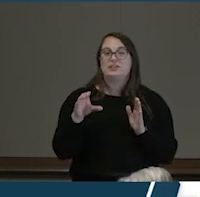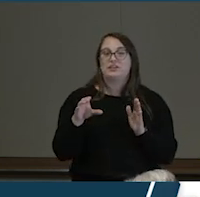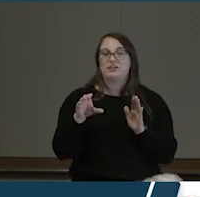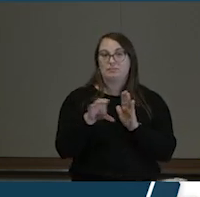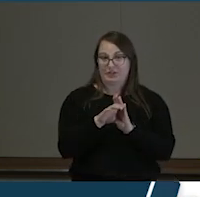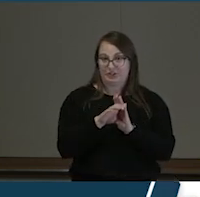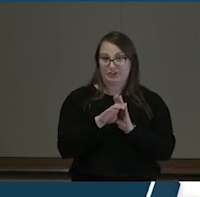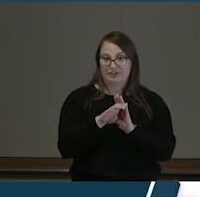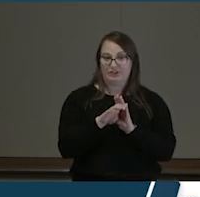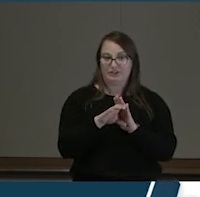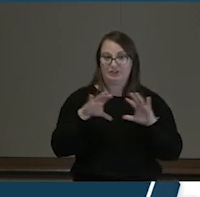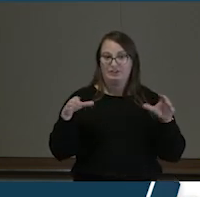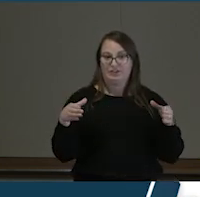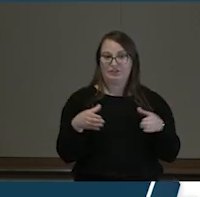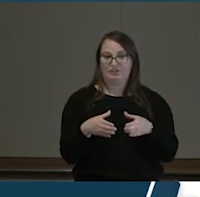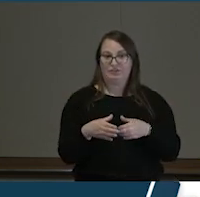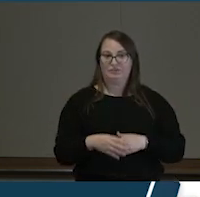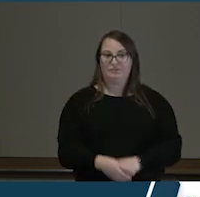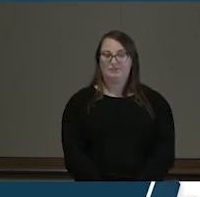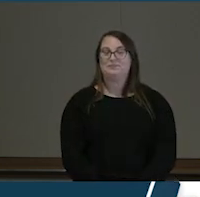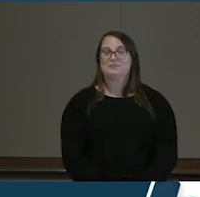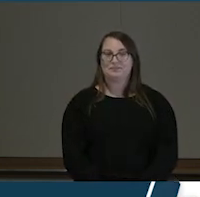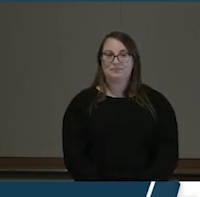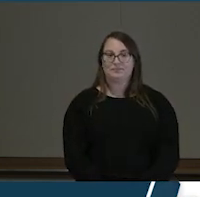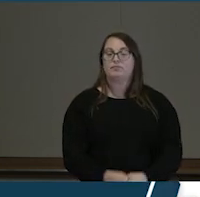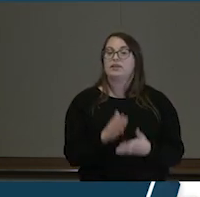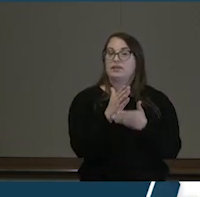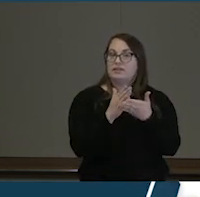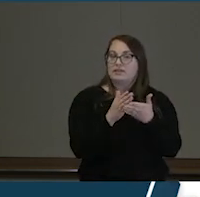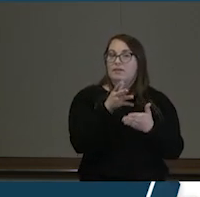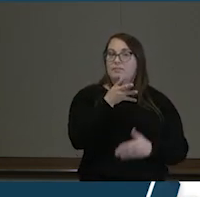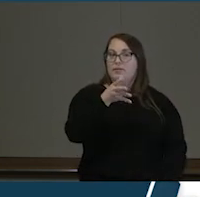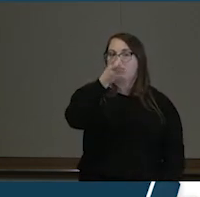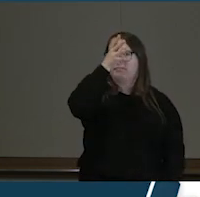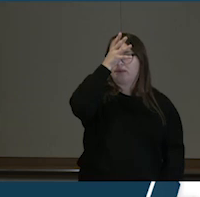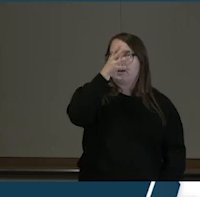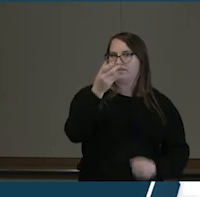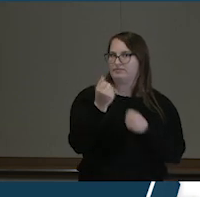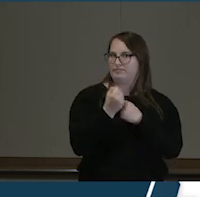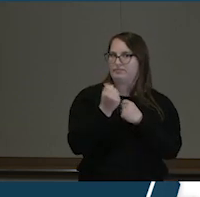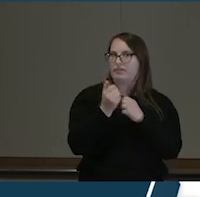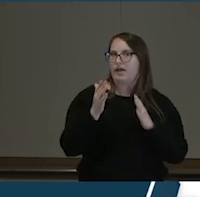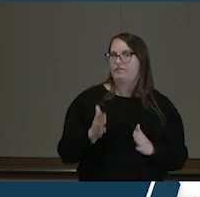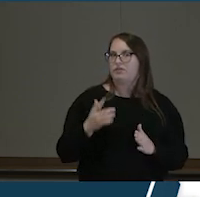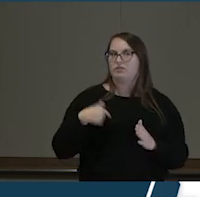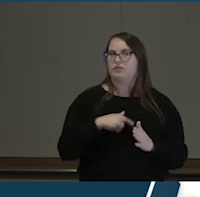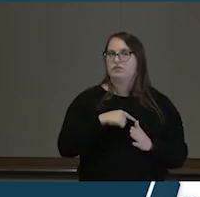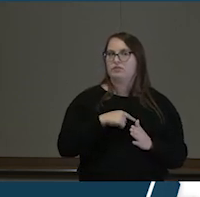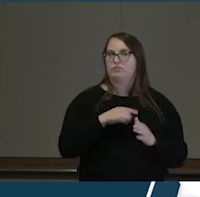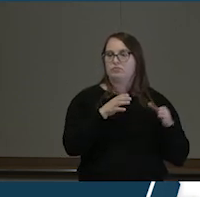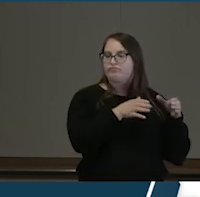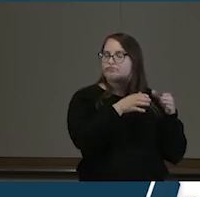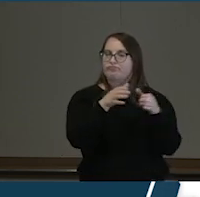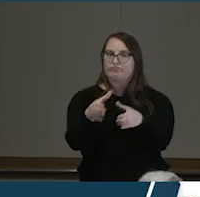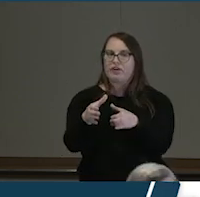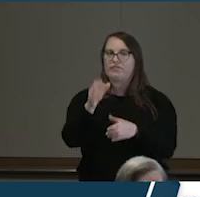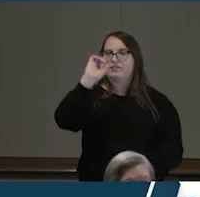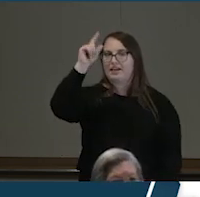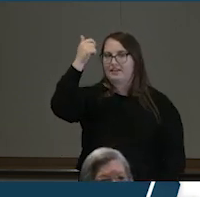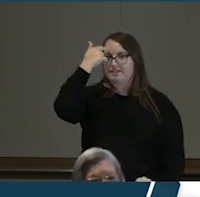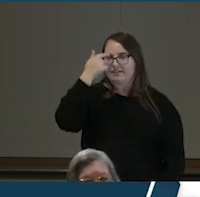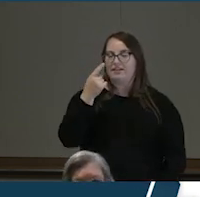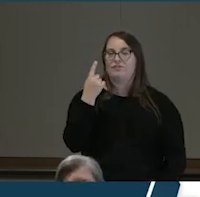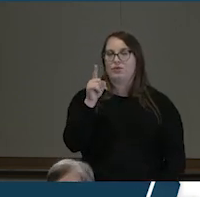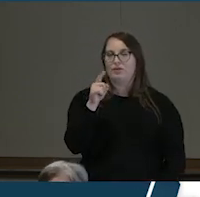in this picture are self-advocates. Some are parents. And we all traveled to Tallahassee together for DD Day after